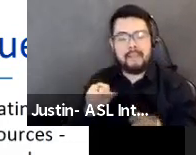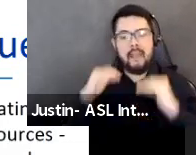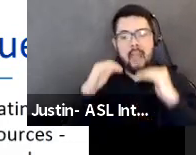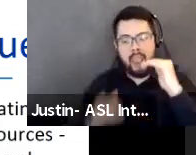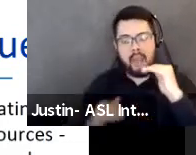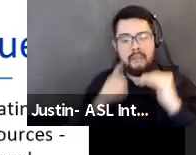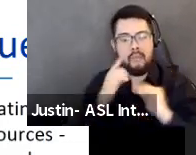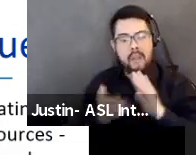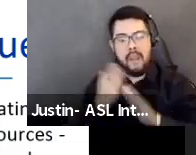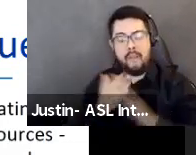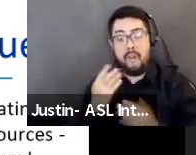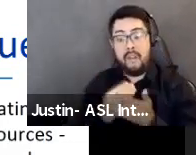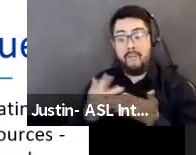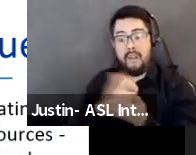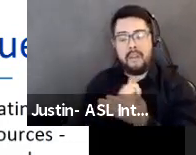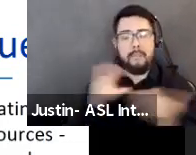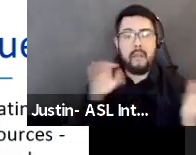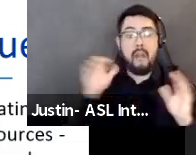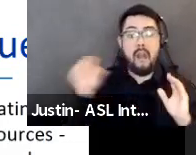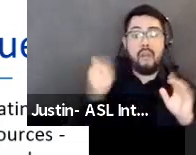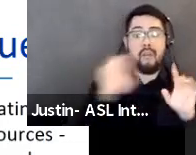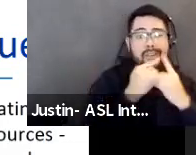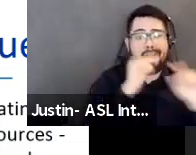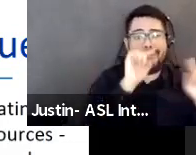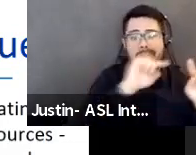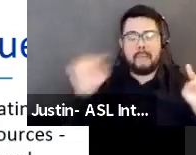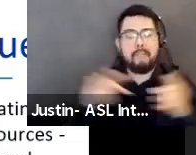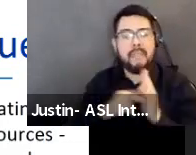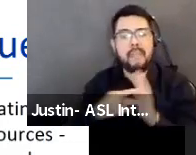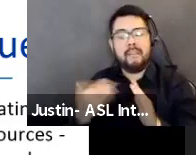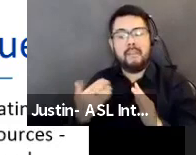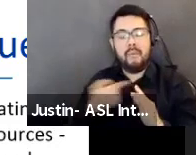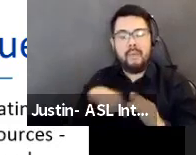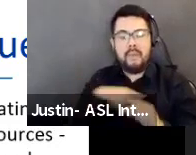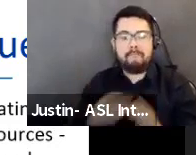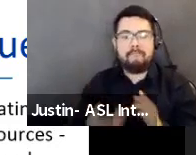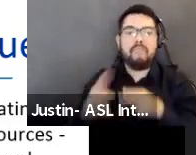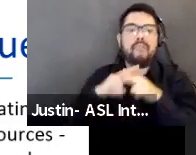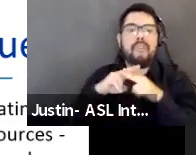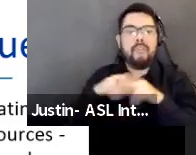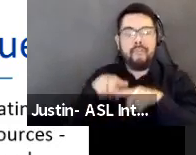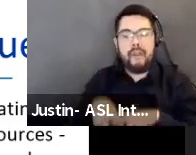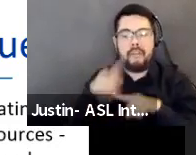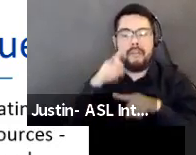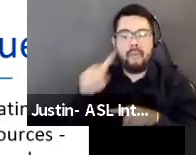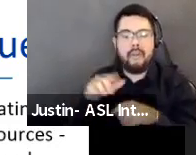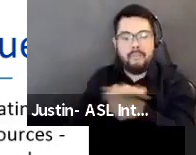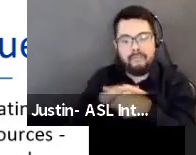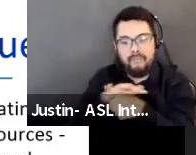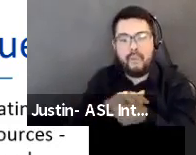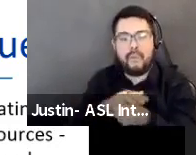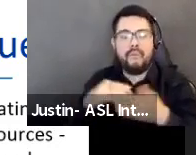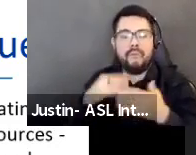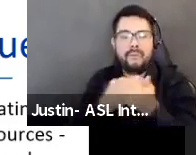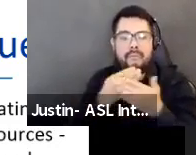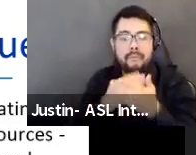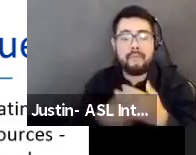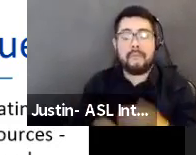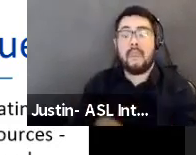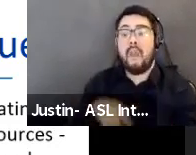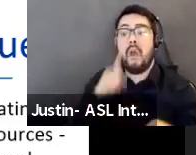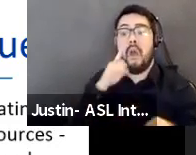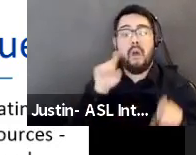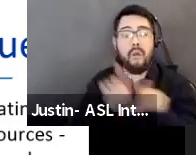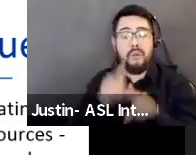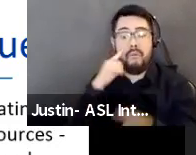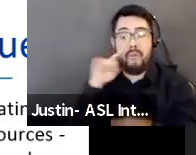operating revenues and than in other districts which increases our reliance on the local share of dollars additionally in the 21 budget we